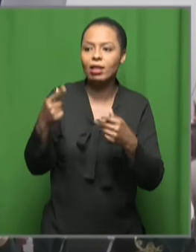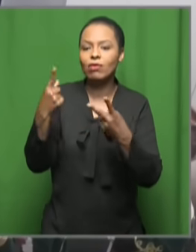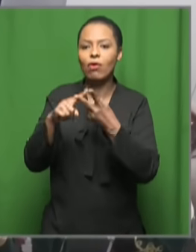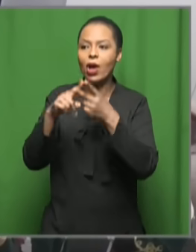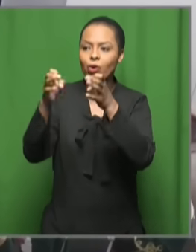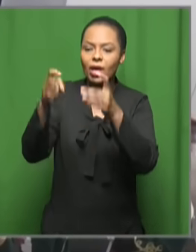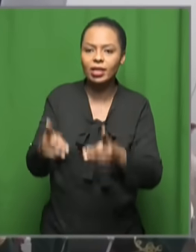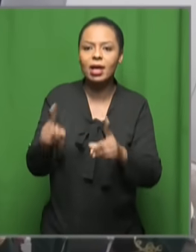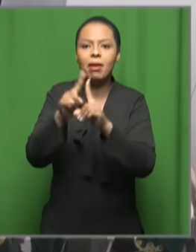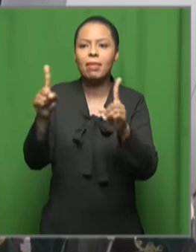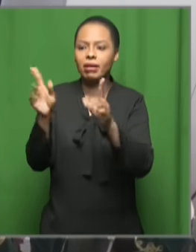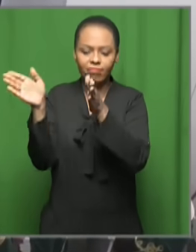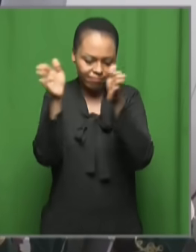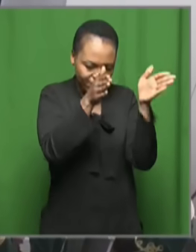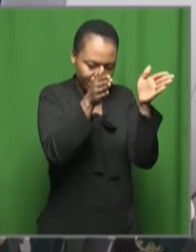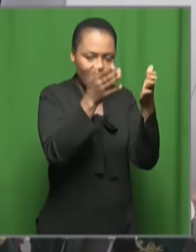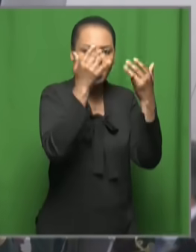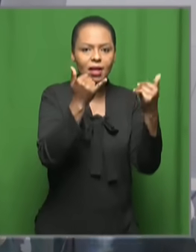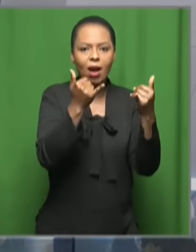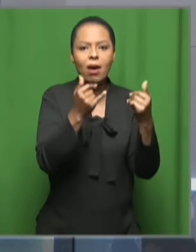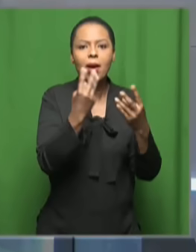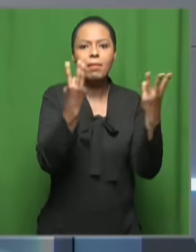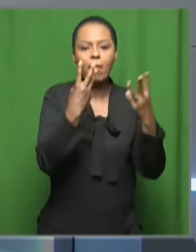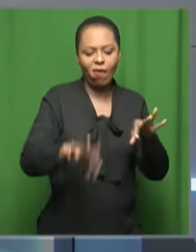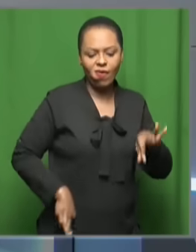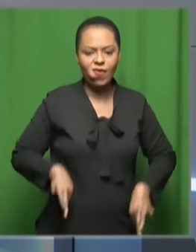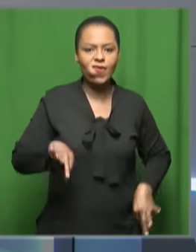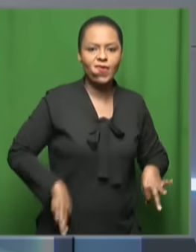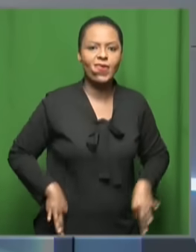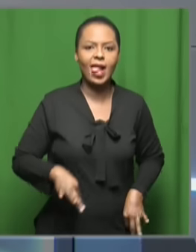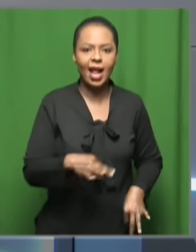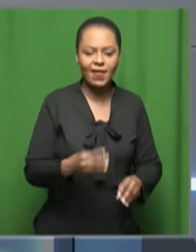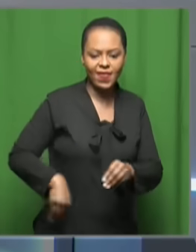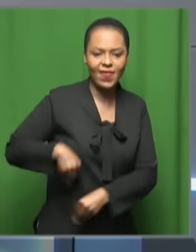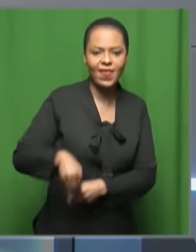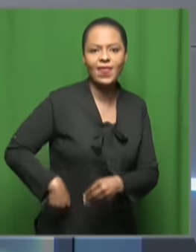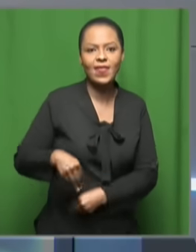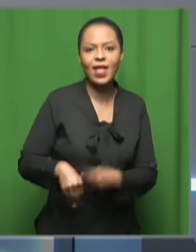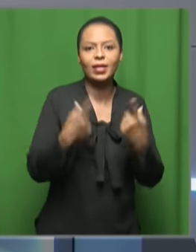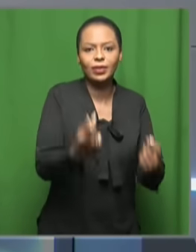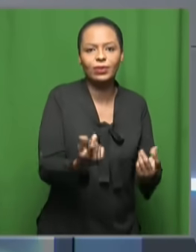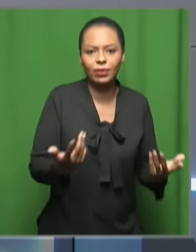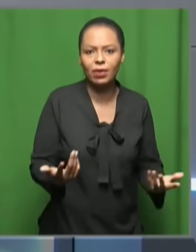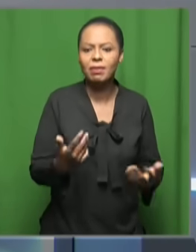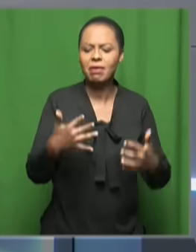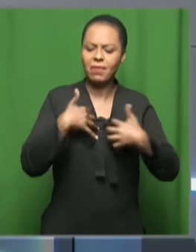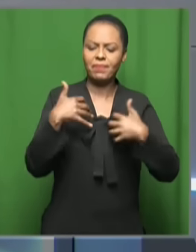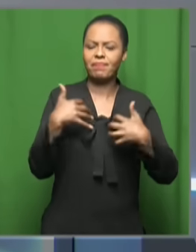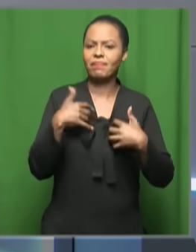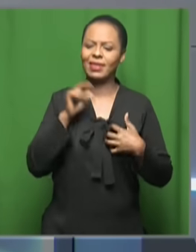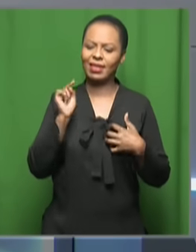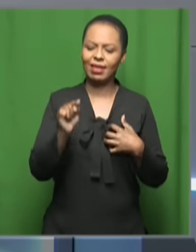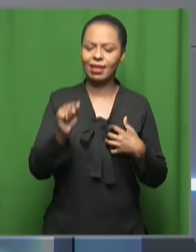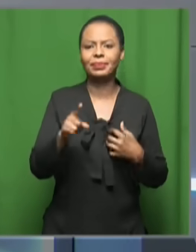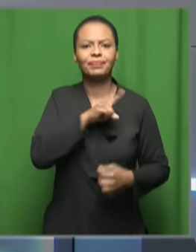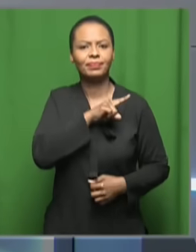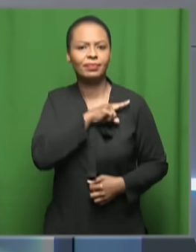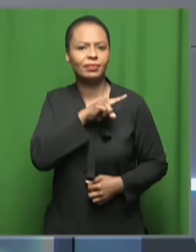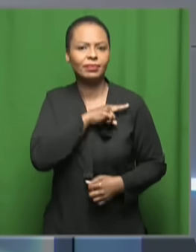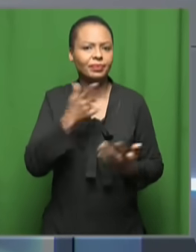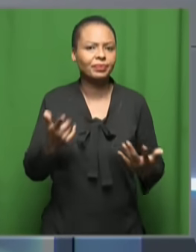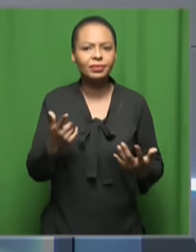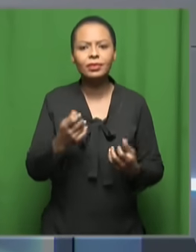pockets. And then as a result, you get shocked as to why the Sustainable Development Goals are not met. We remember the Millennium